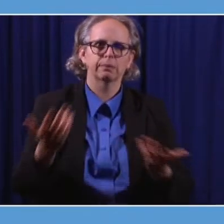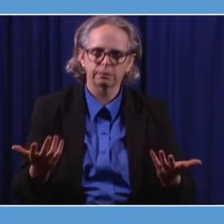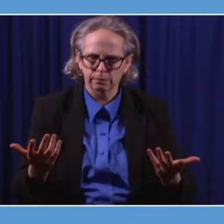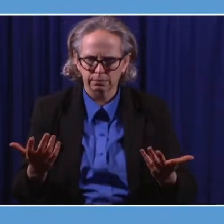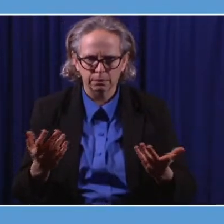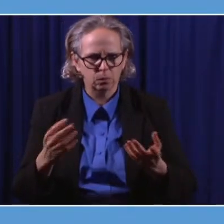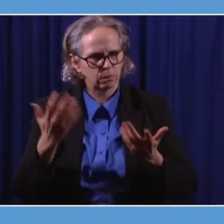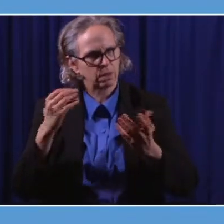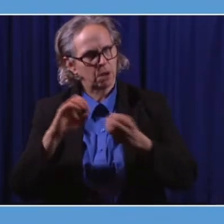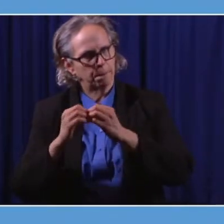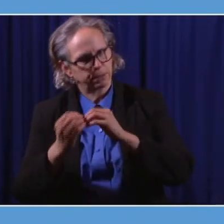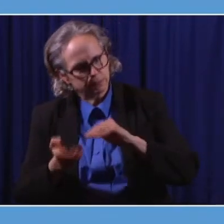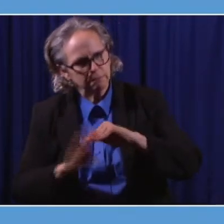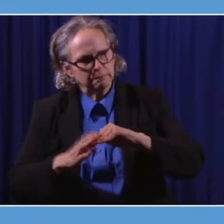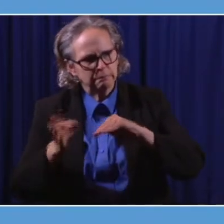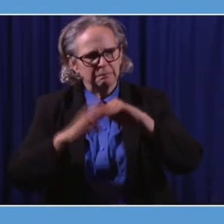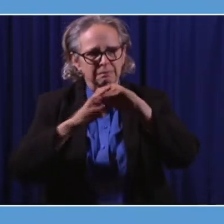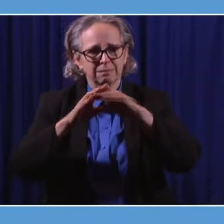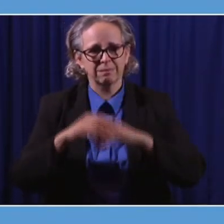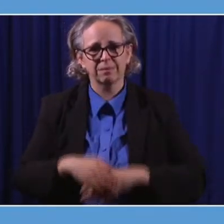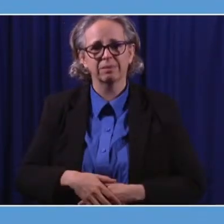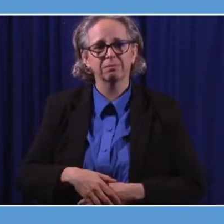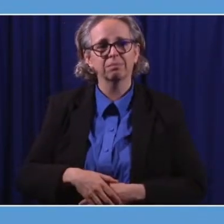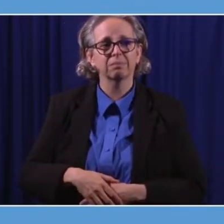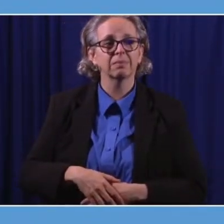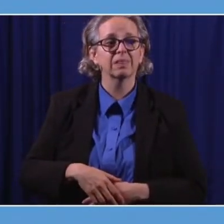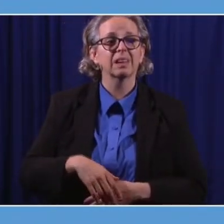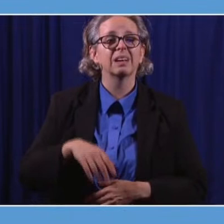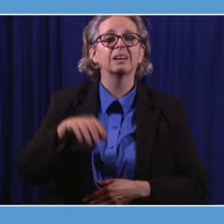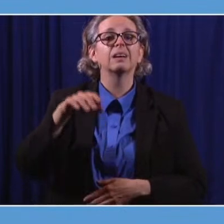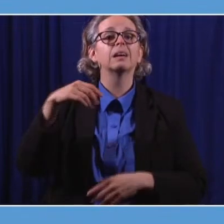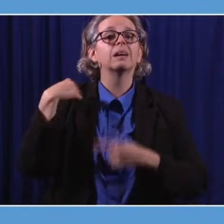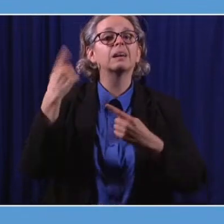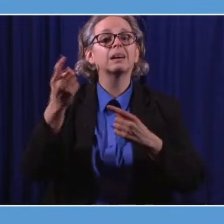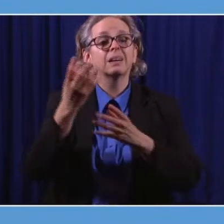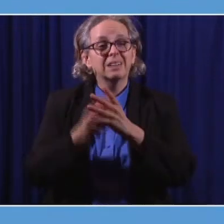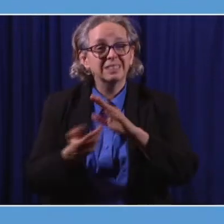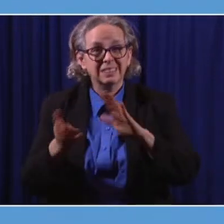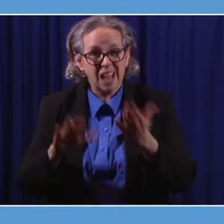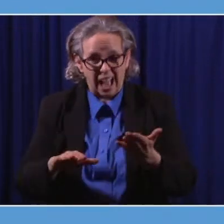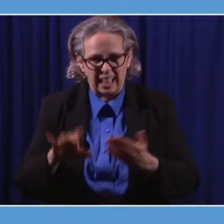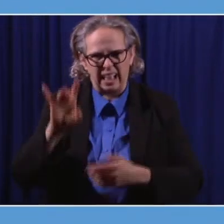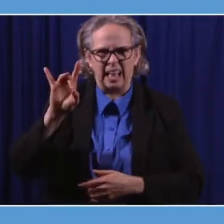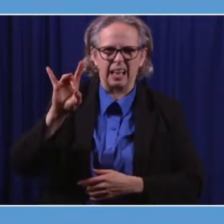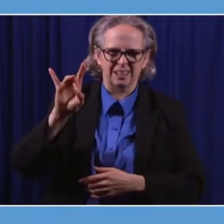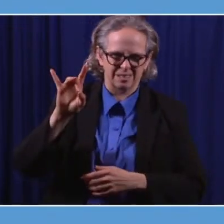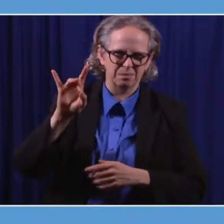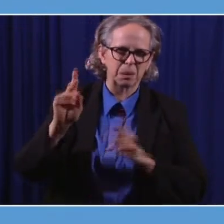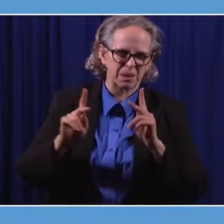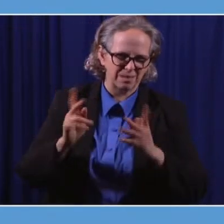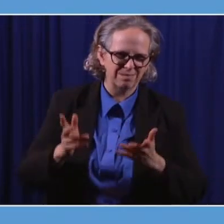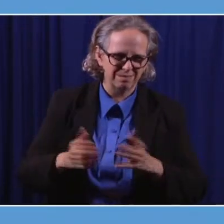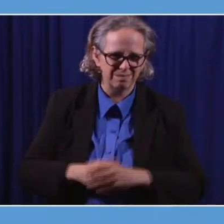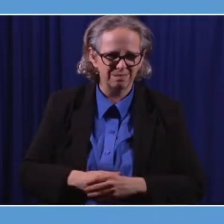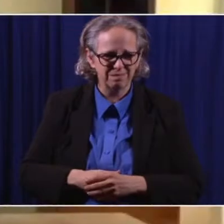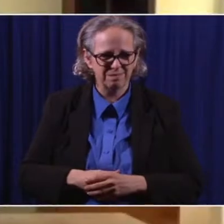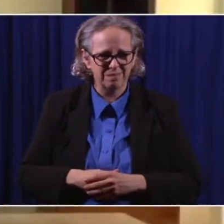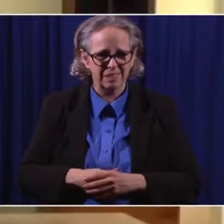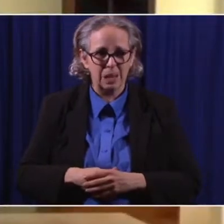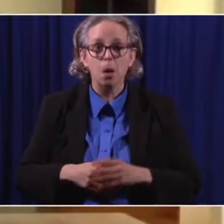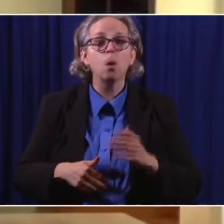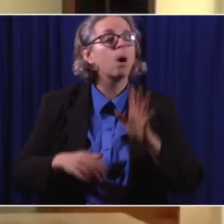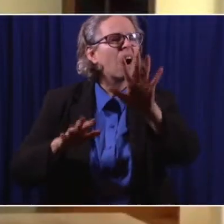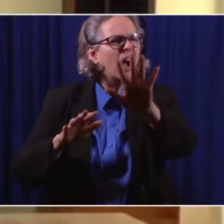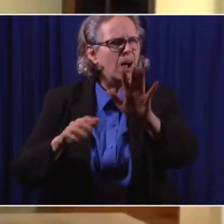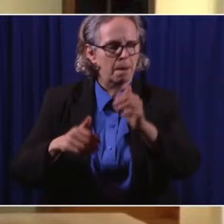days. 9 have occurred in the month of October alone. And quite candidly, what is most scary about this is that it